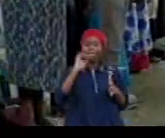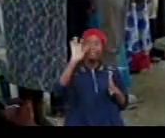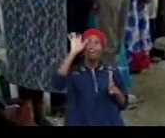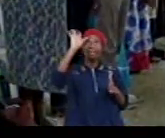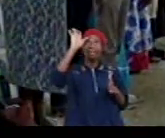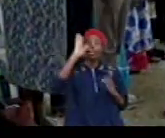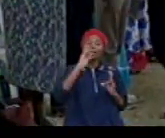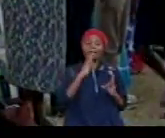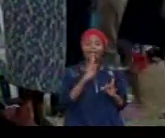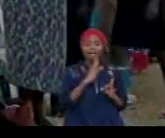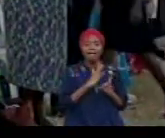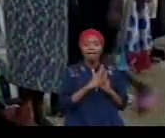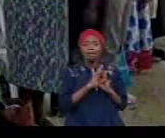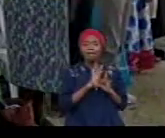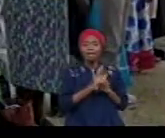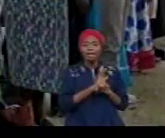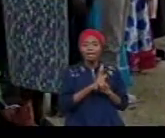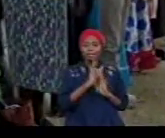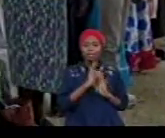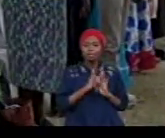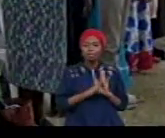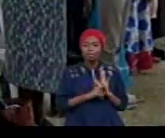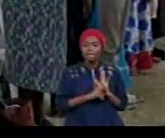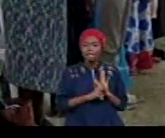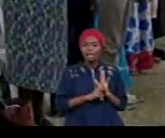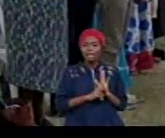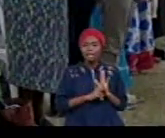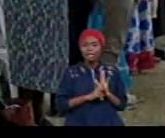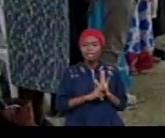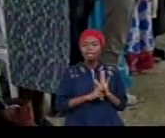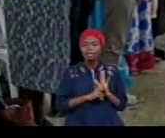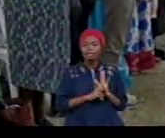is Thy faithfulness.